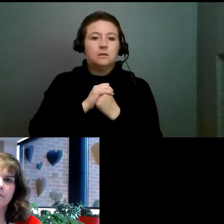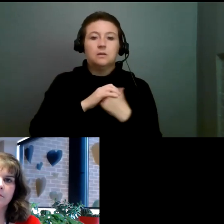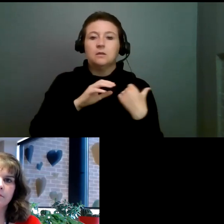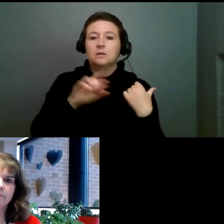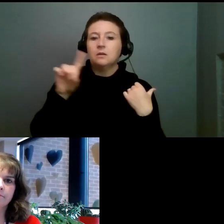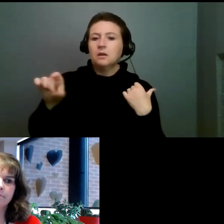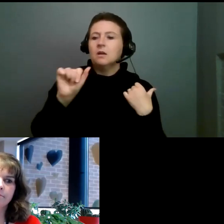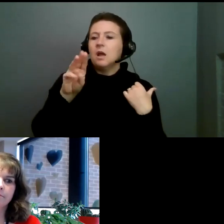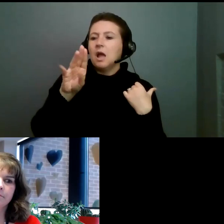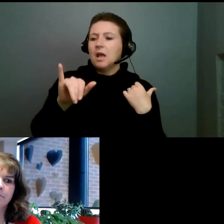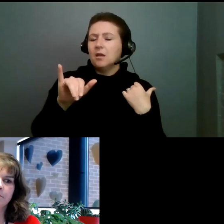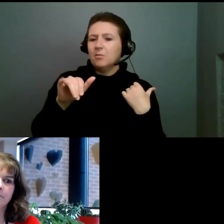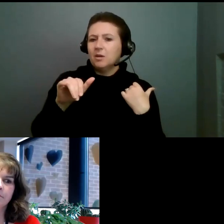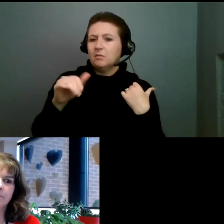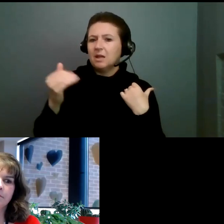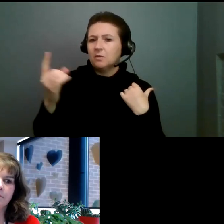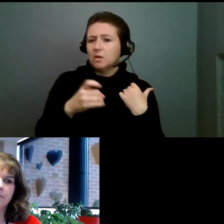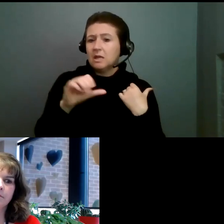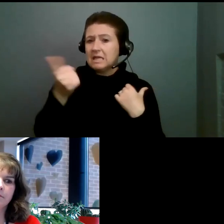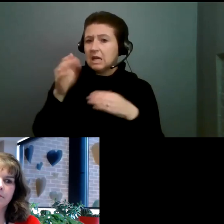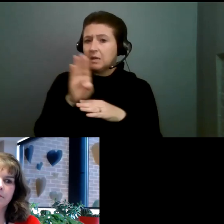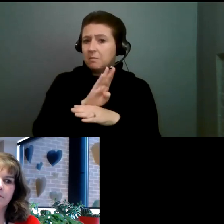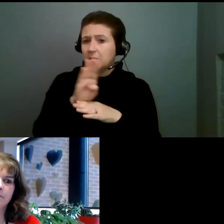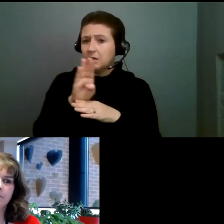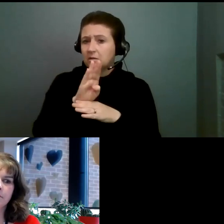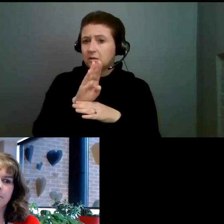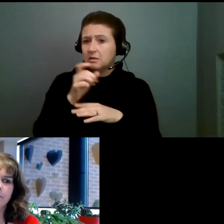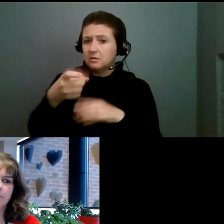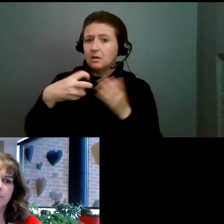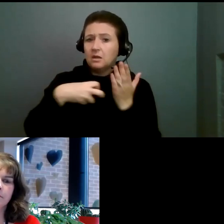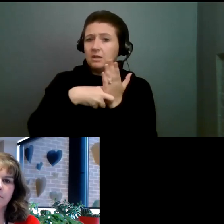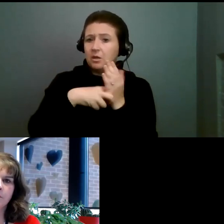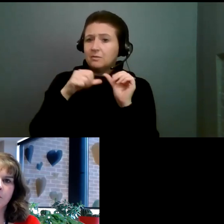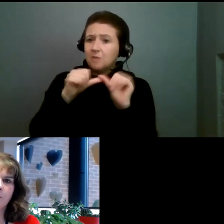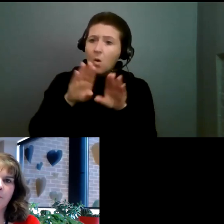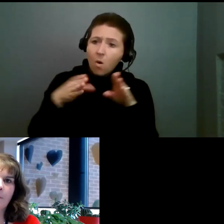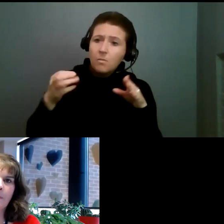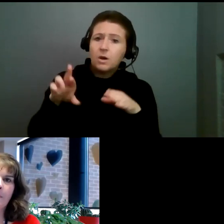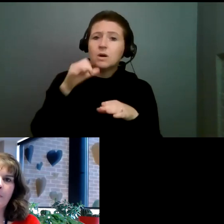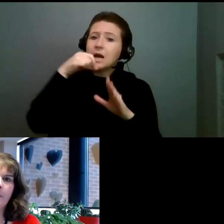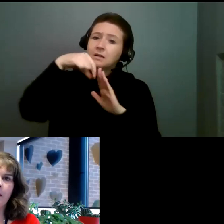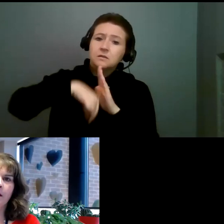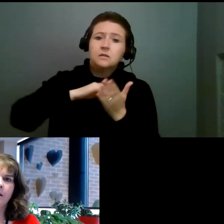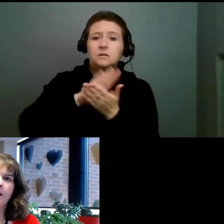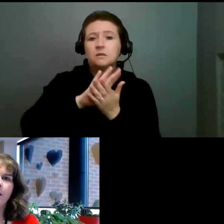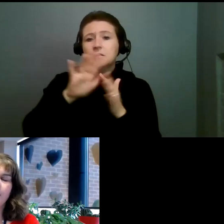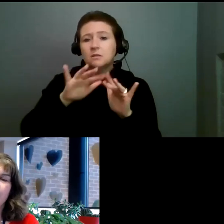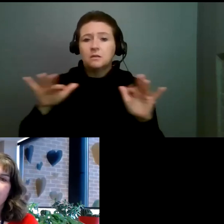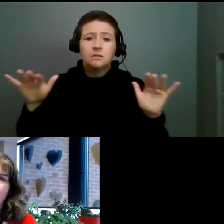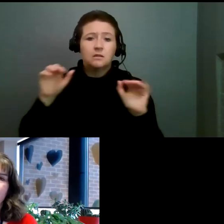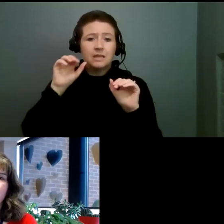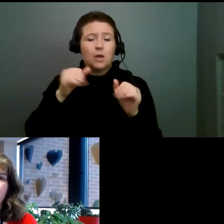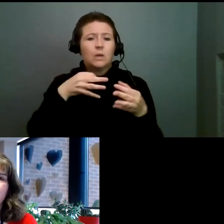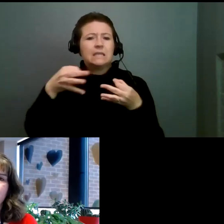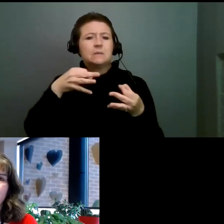Amy, perhaps you can answer this next question. Have any businesses been cited for staying open or not doing deep cleaning, et cetera? Can you explain the